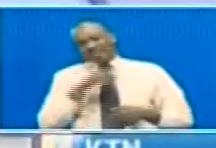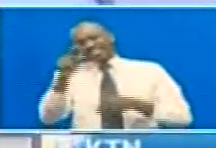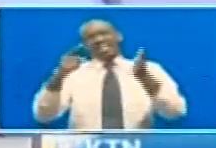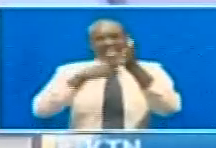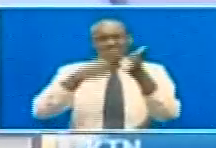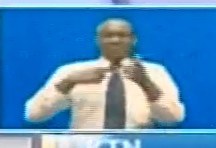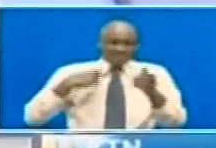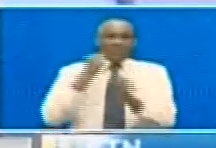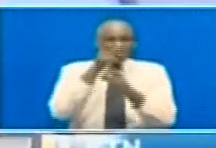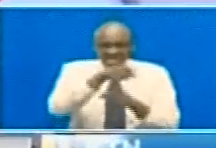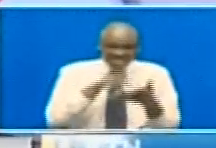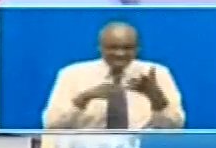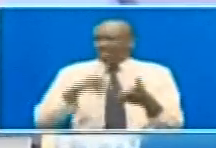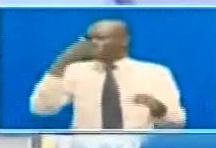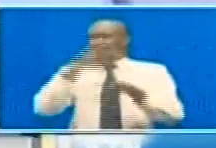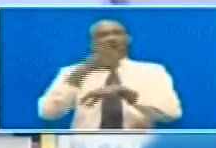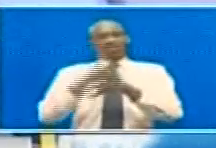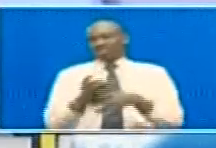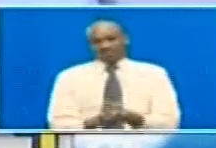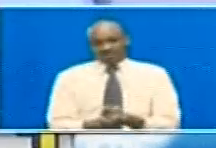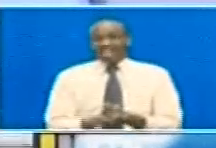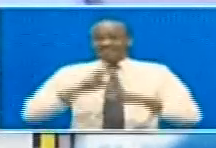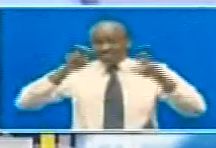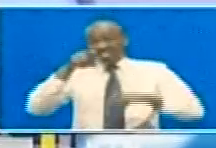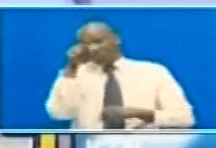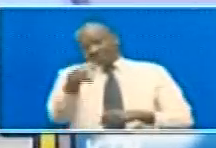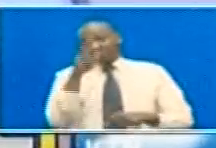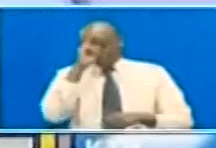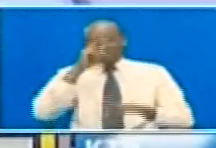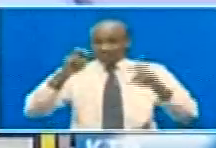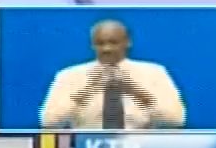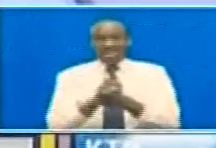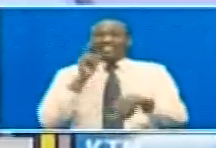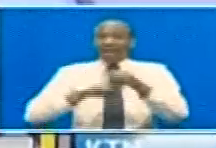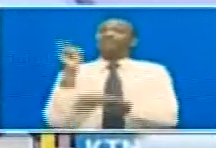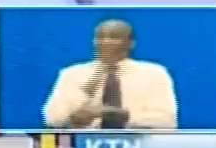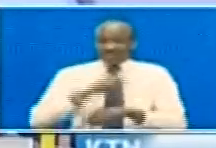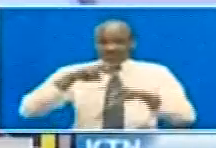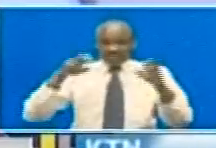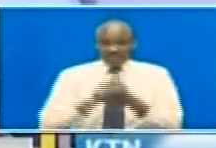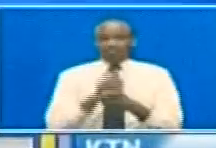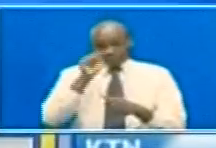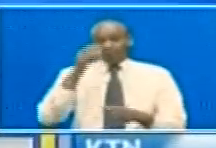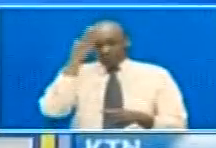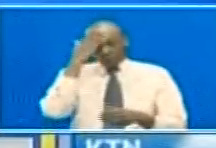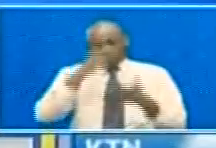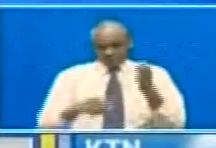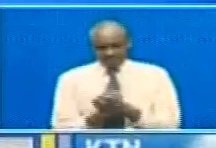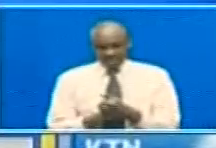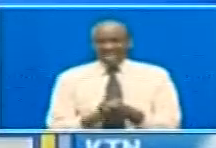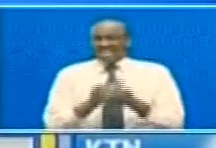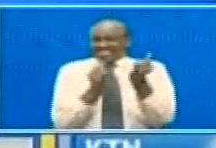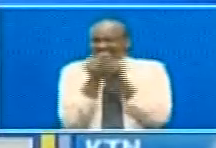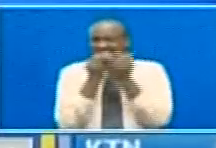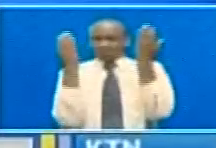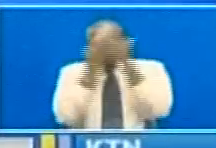false. Police are doing investigations, and when they are completed, it will be known. On Saturday